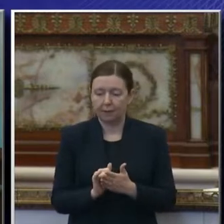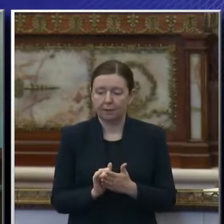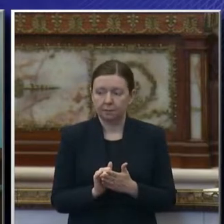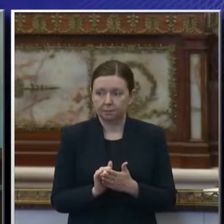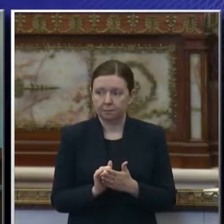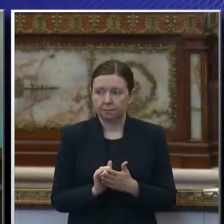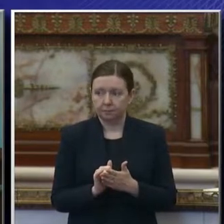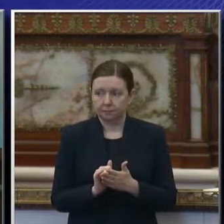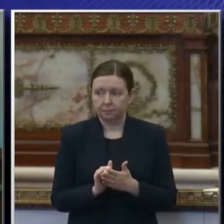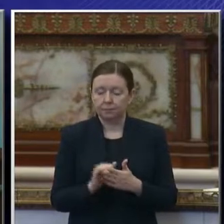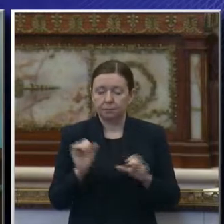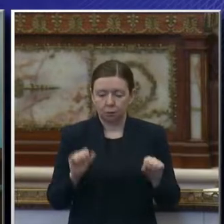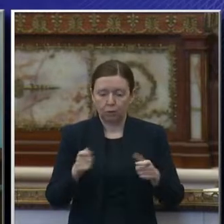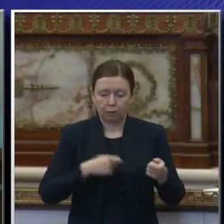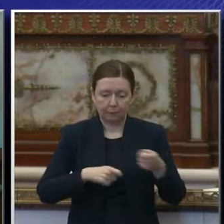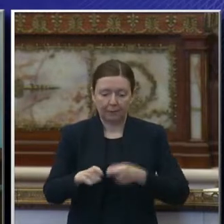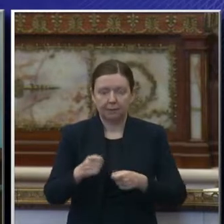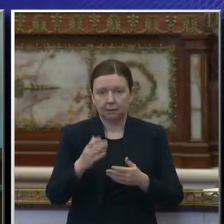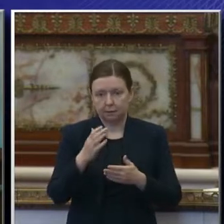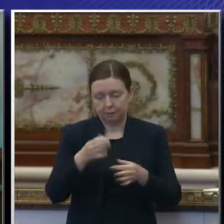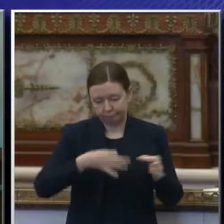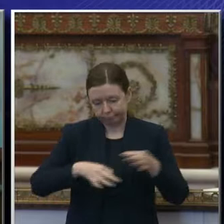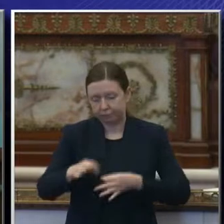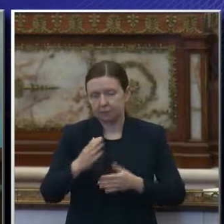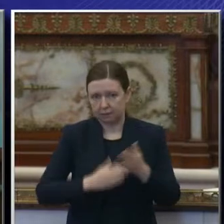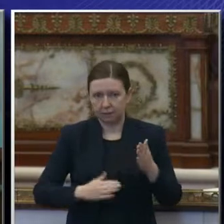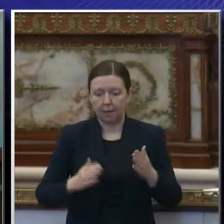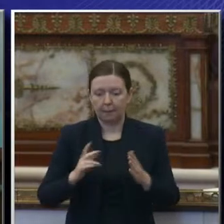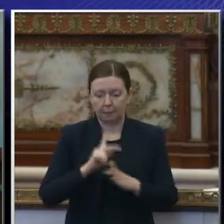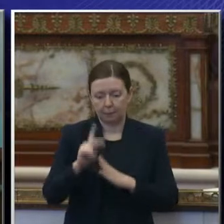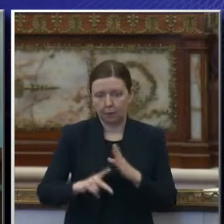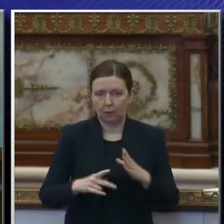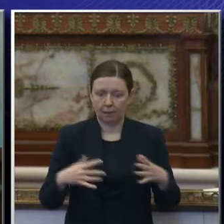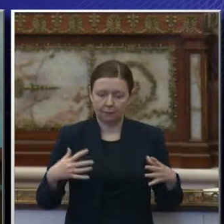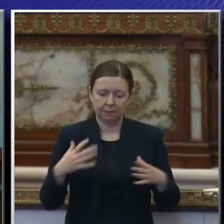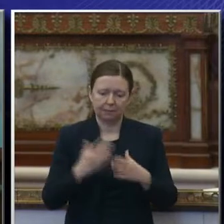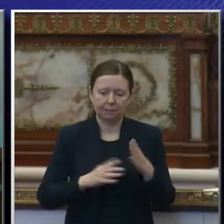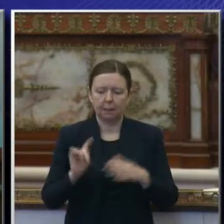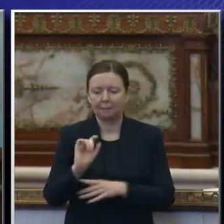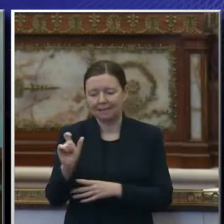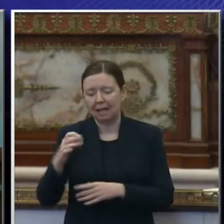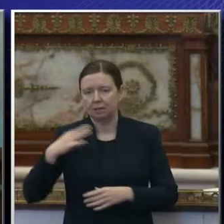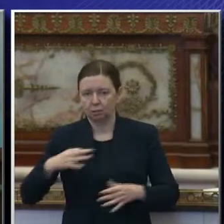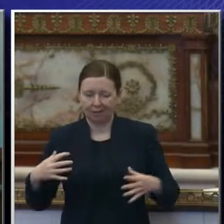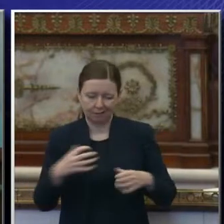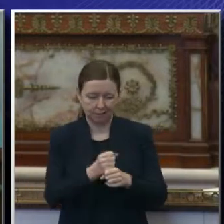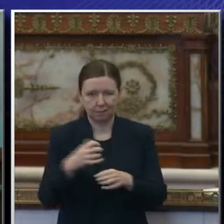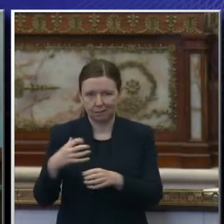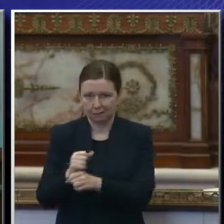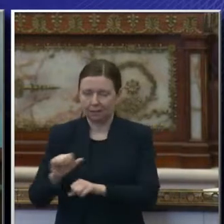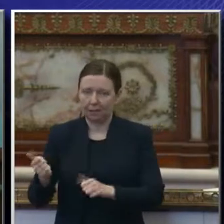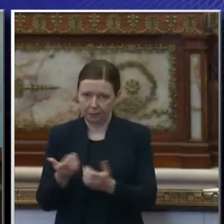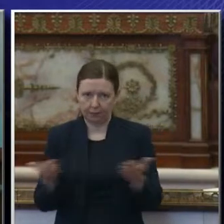that could replace some of the programs that we had, consolidate some of the tax credits and other incentives that we had in place.